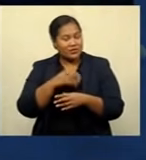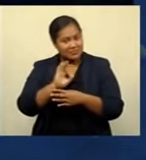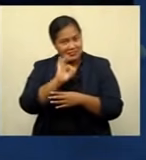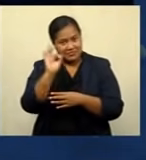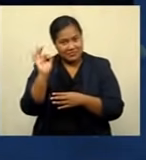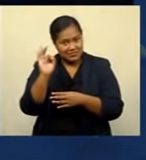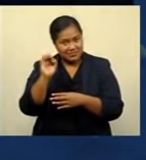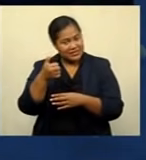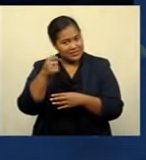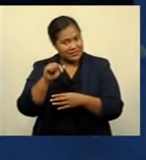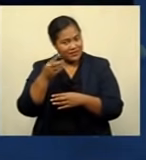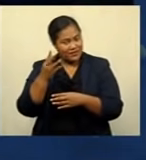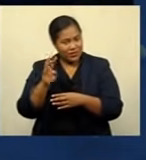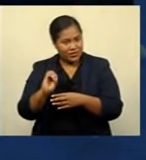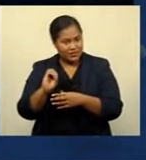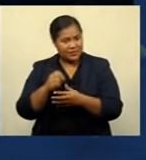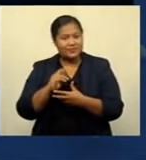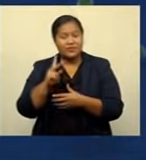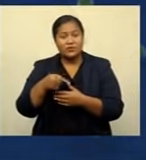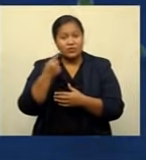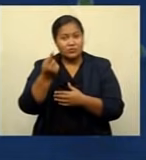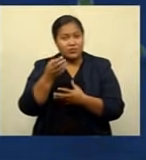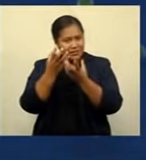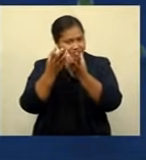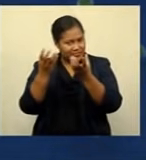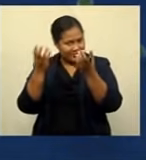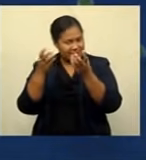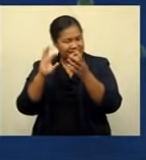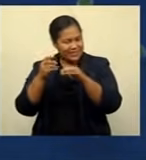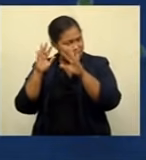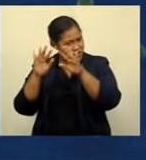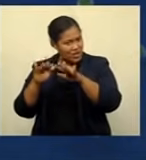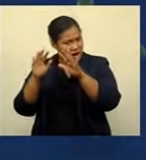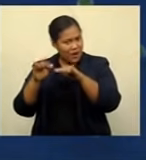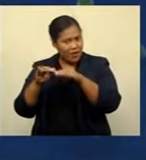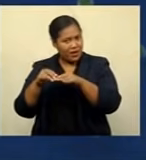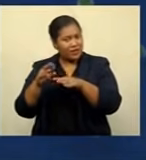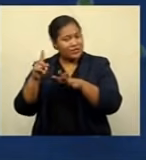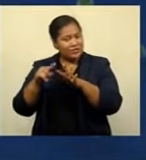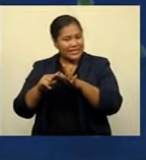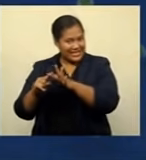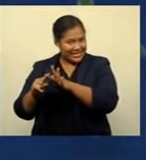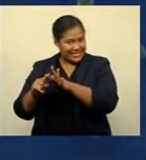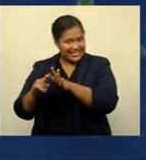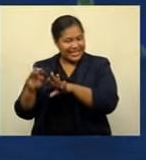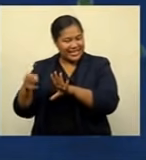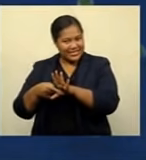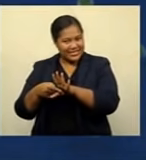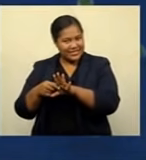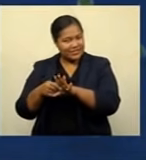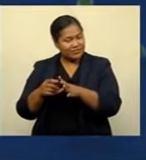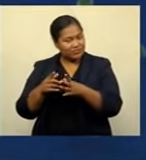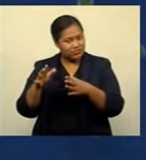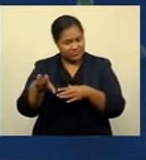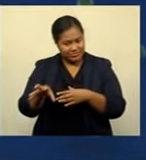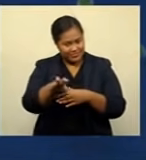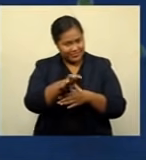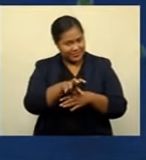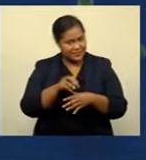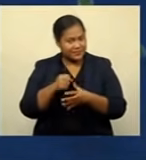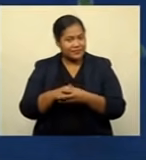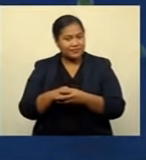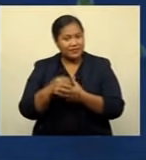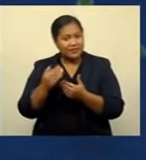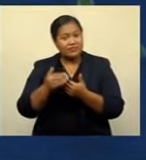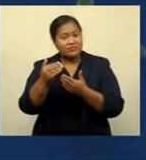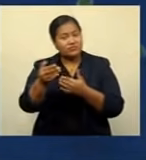at 6:40. For tomorrow, cloudy periods with brief showers over the eastern parts and interior of the larger islands. And looking